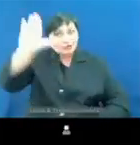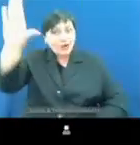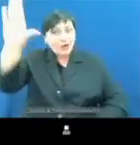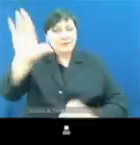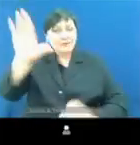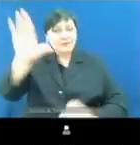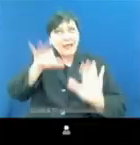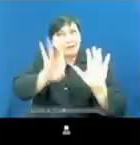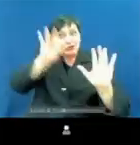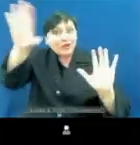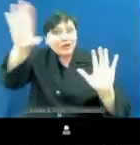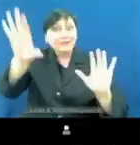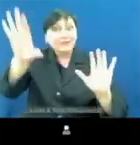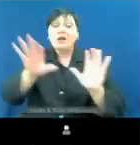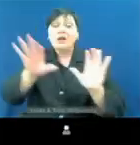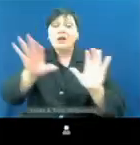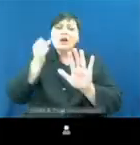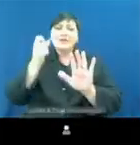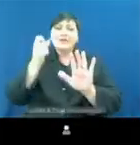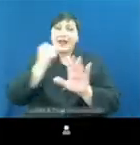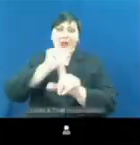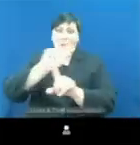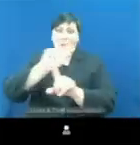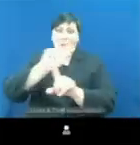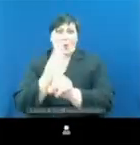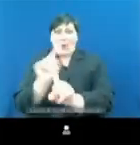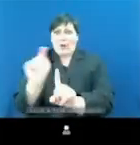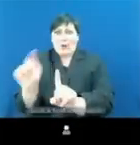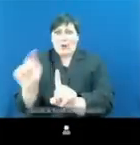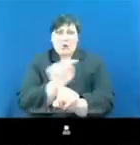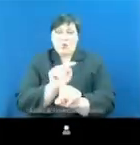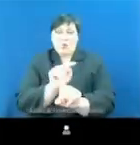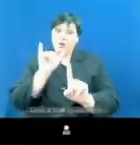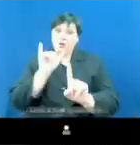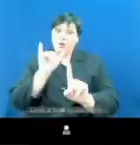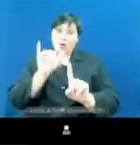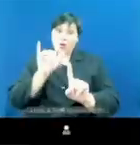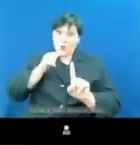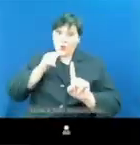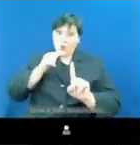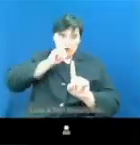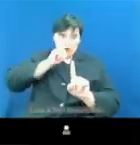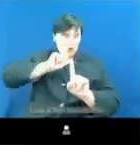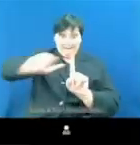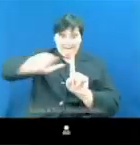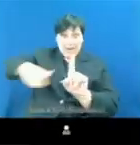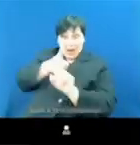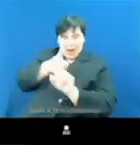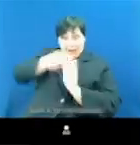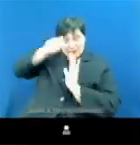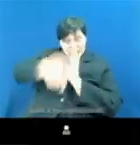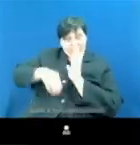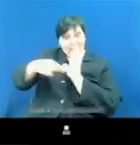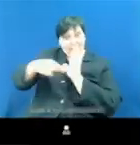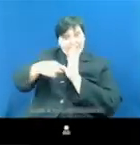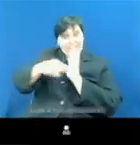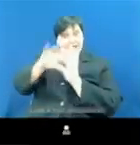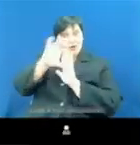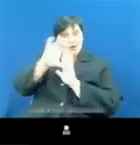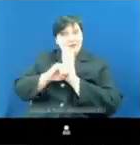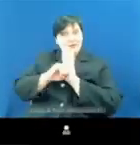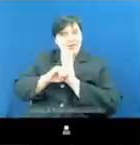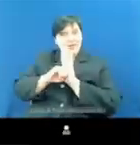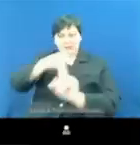mean, you've got the people who wrote that code of ethics behind you, and that should give you